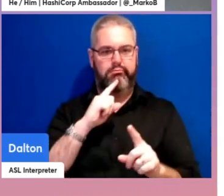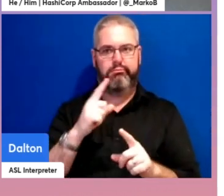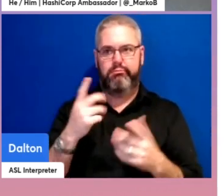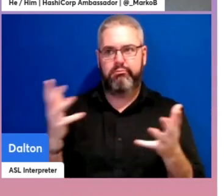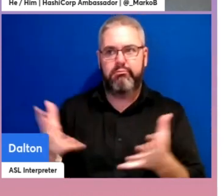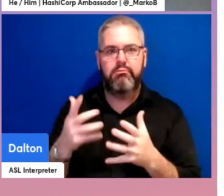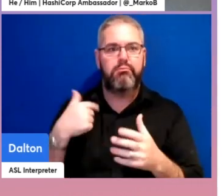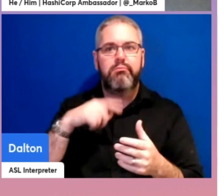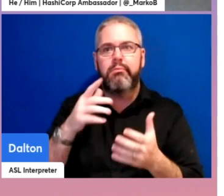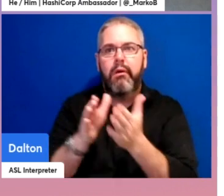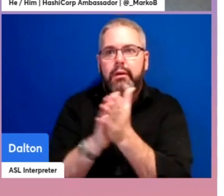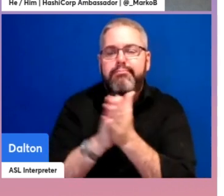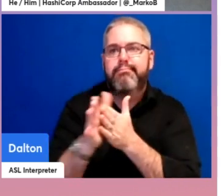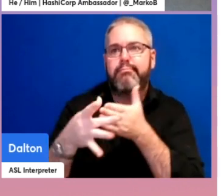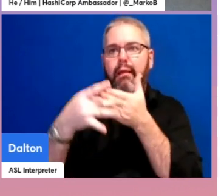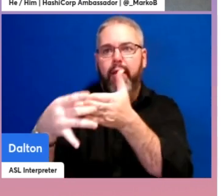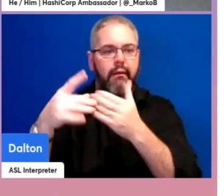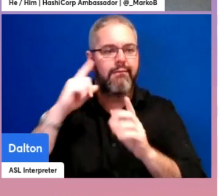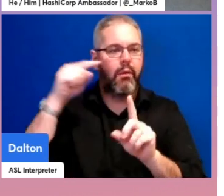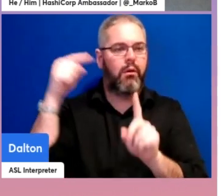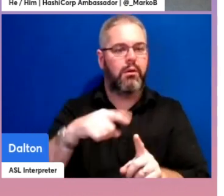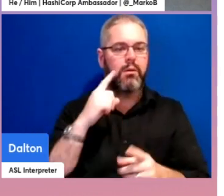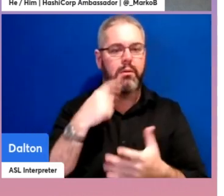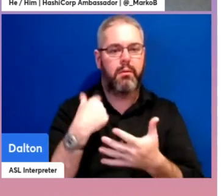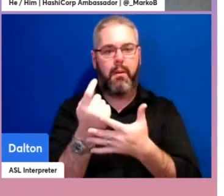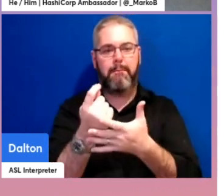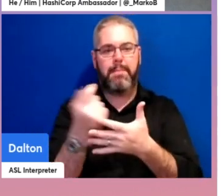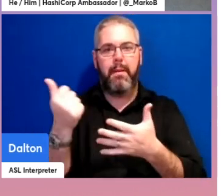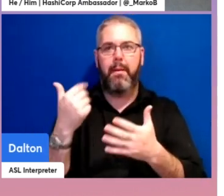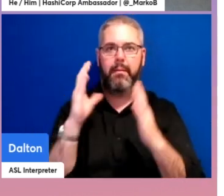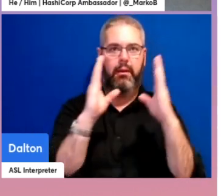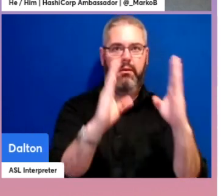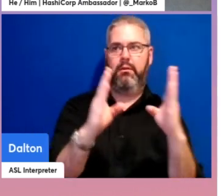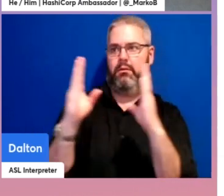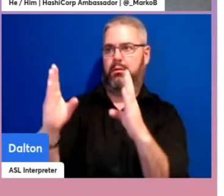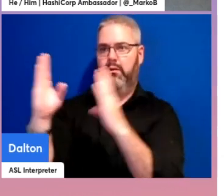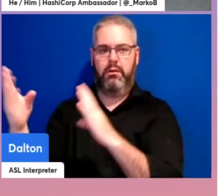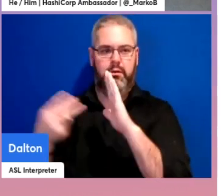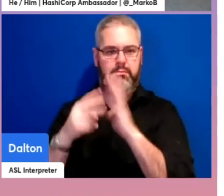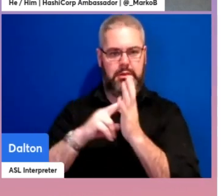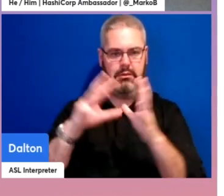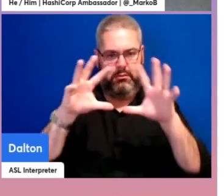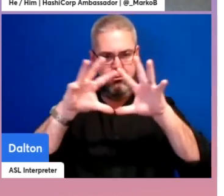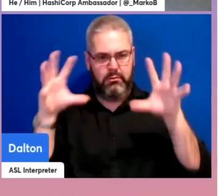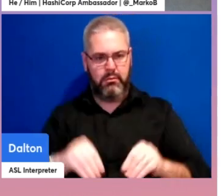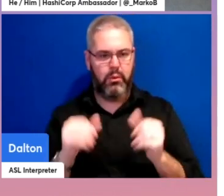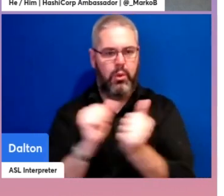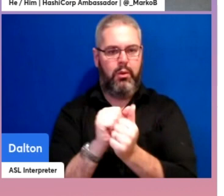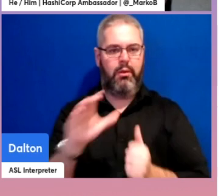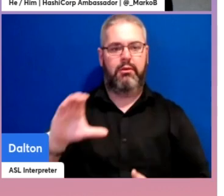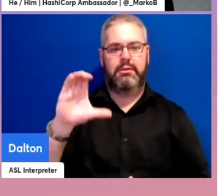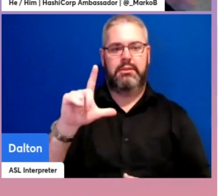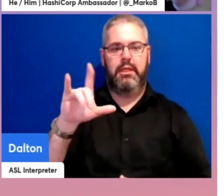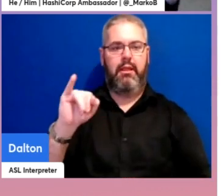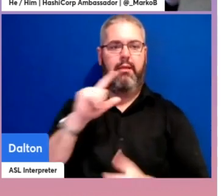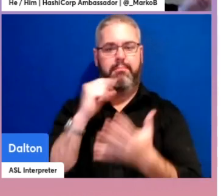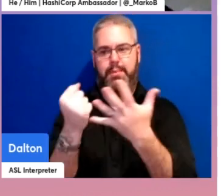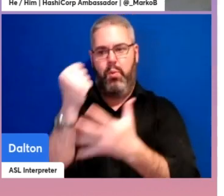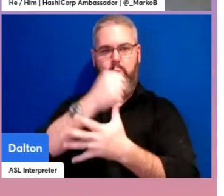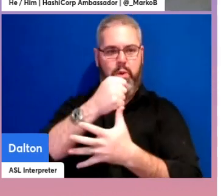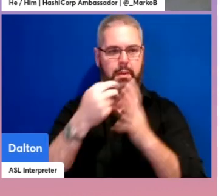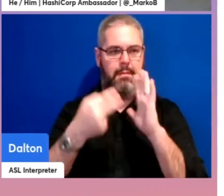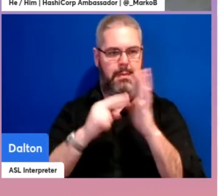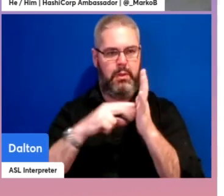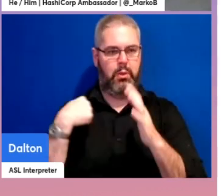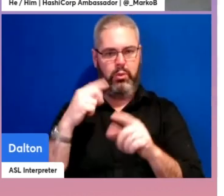config-driven imports and remove blocks, which kind of brings us with the parity with CLI parity actually. So what we've been